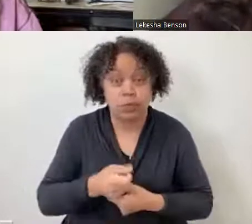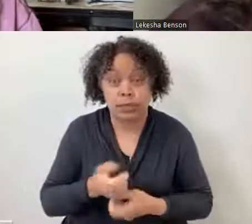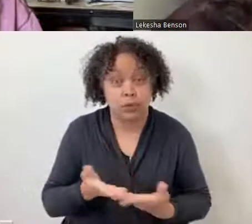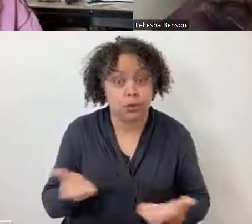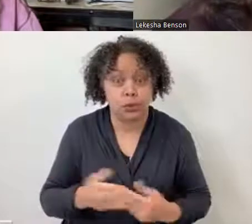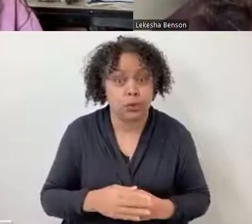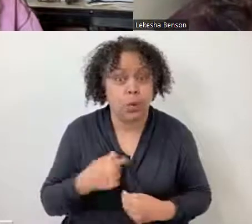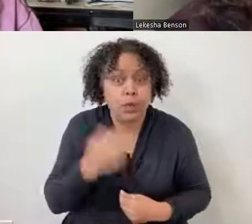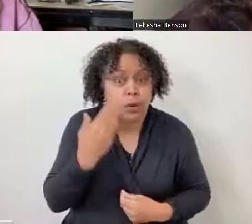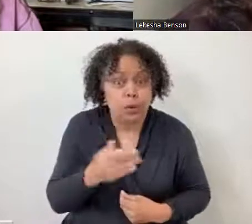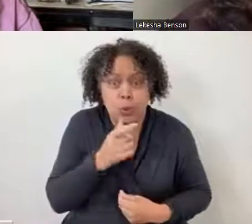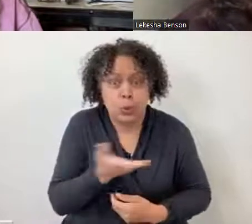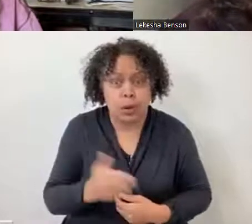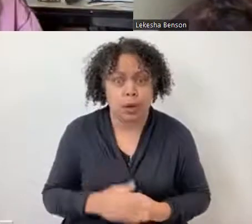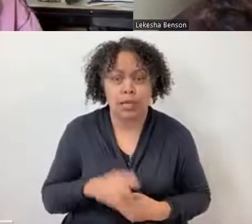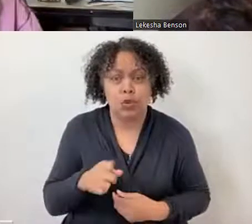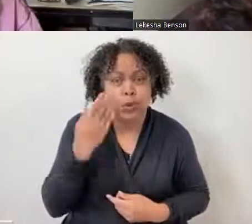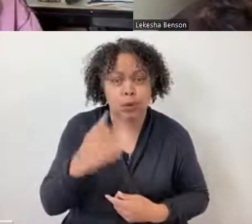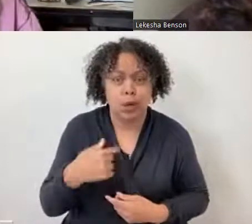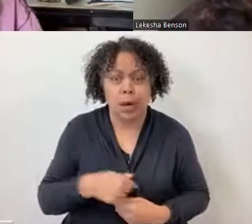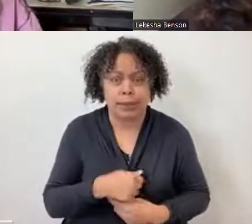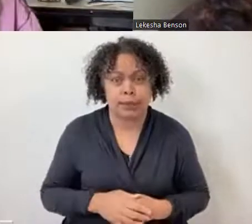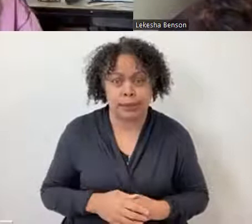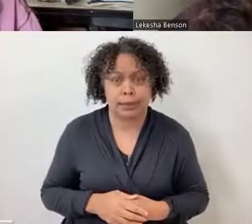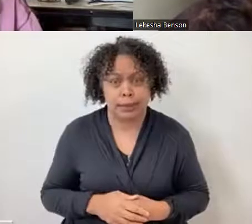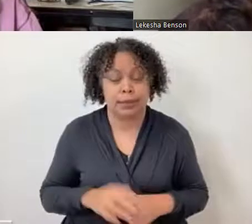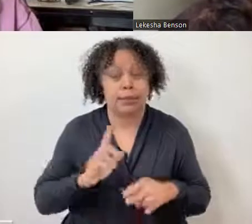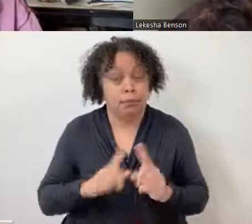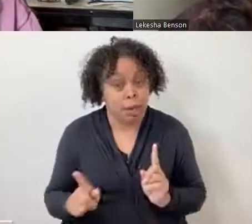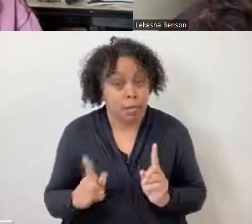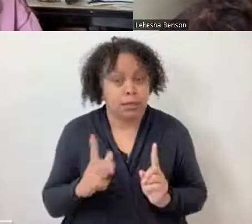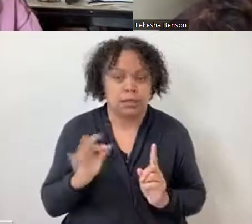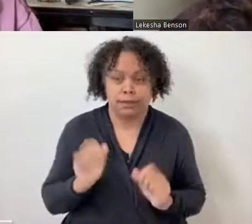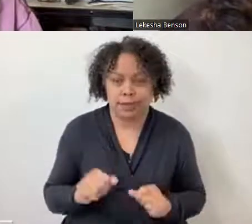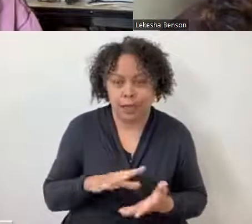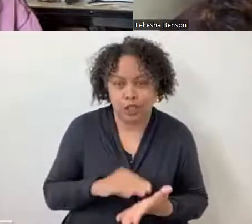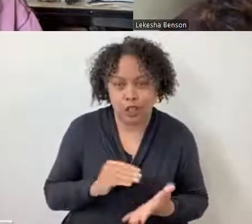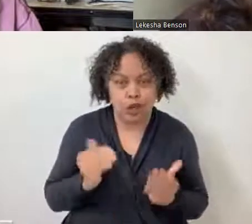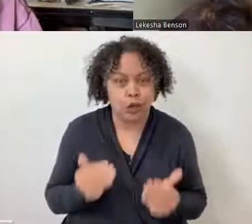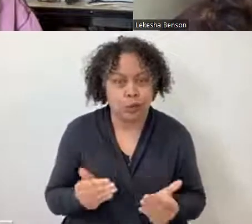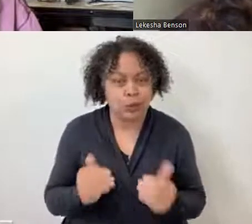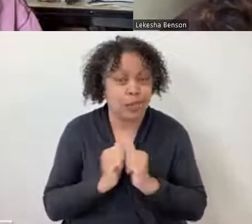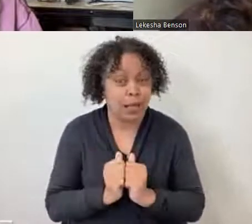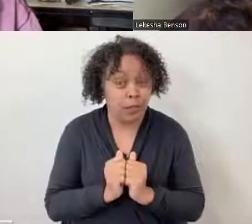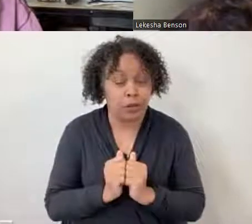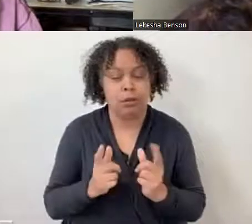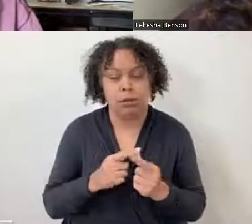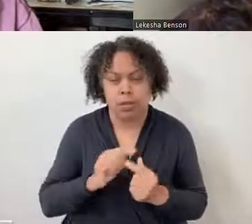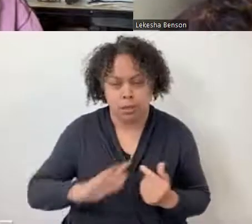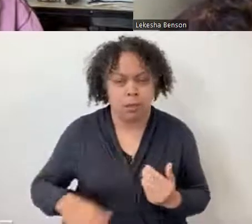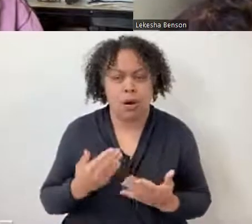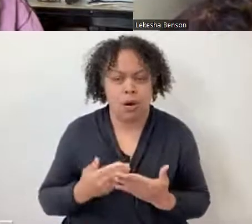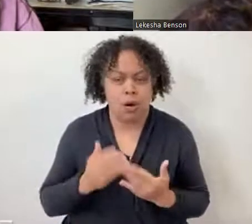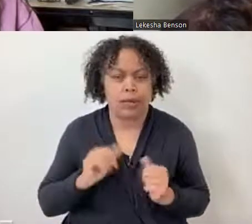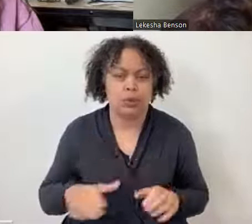don't know you, and you don't know us. However, if we can learn to walk together, we can all do